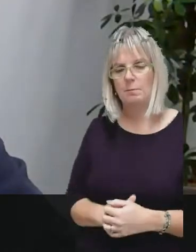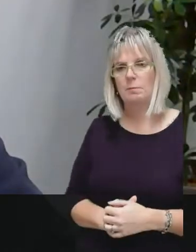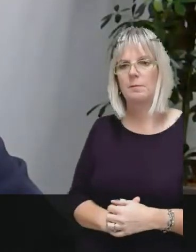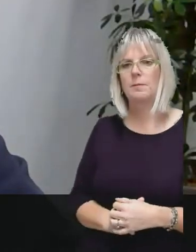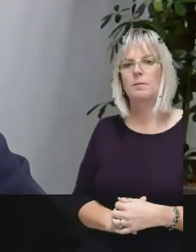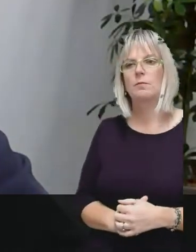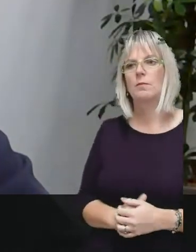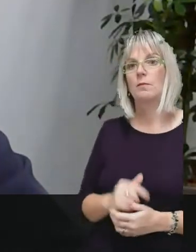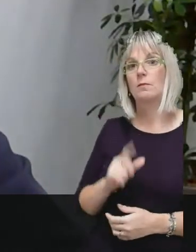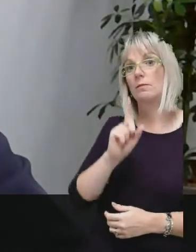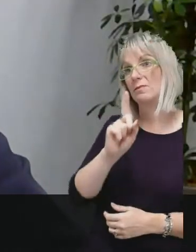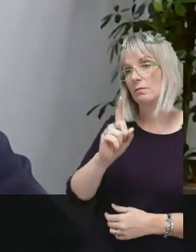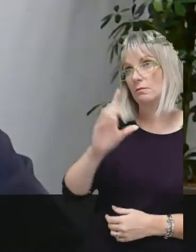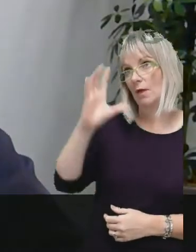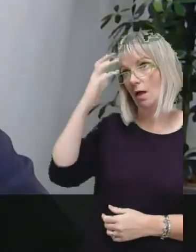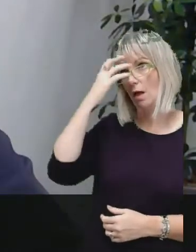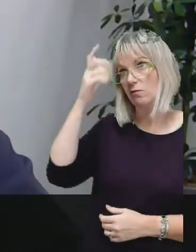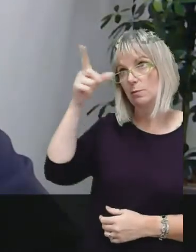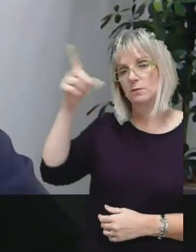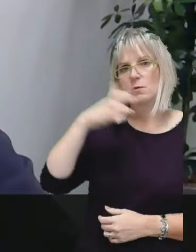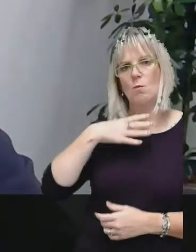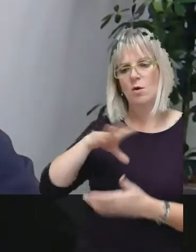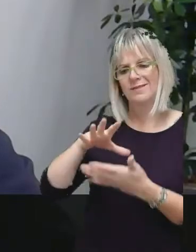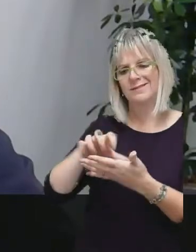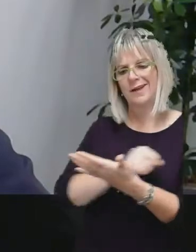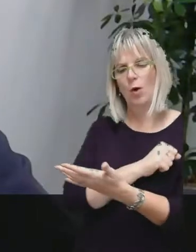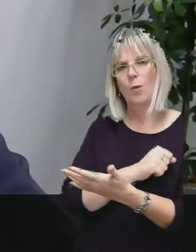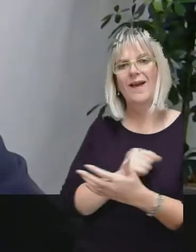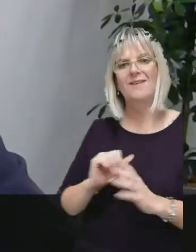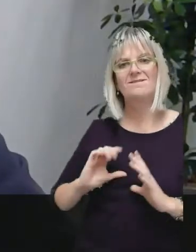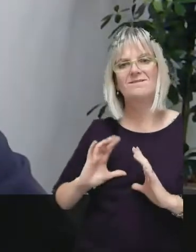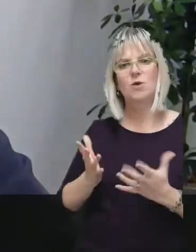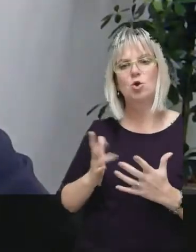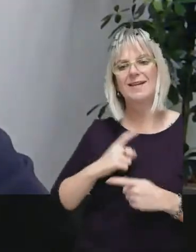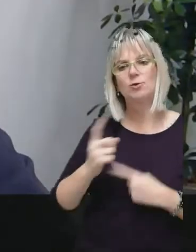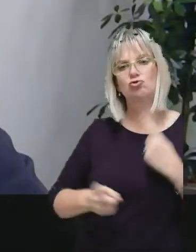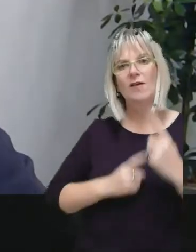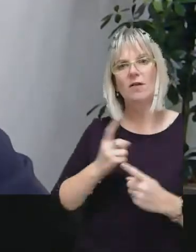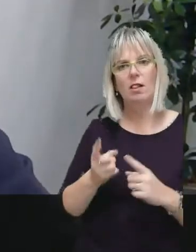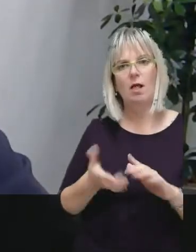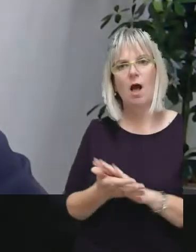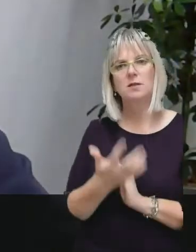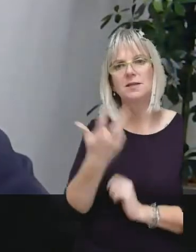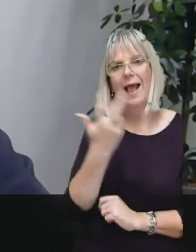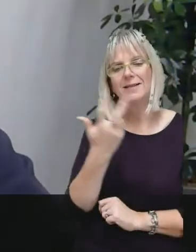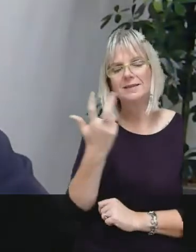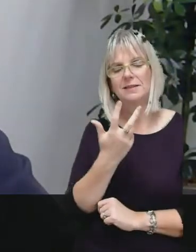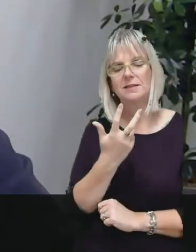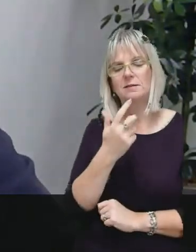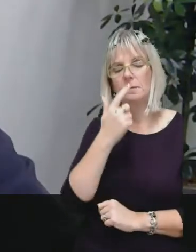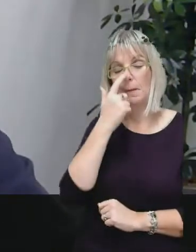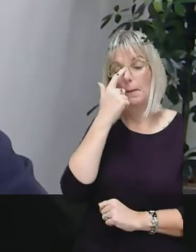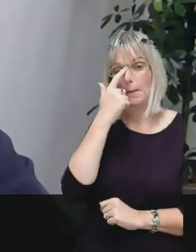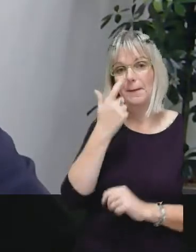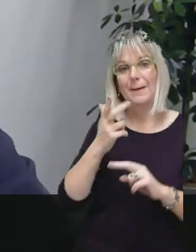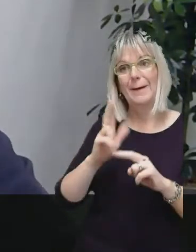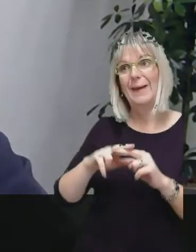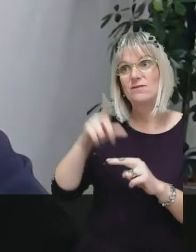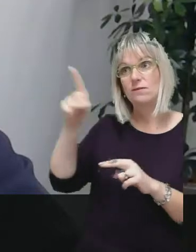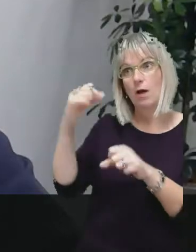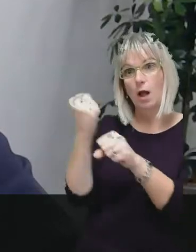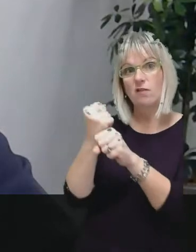travel for under 18-year-olds. Alejandro, you mentioned 16 to 18-year-olds. If the government got their way, and by the way, some people on this